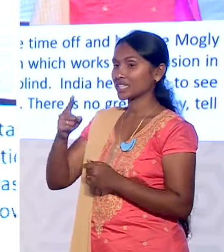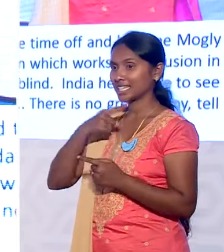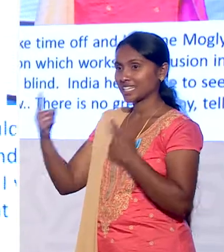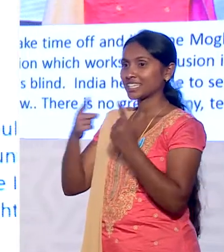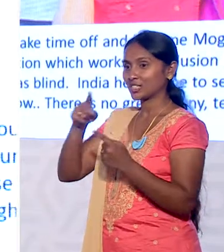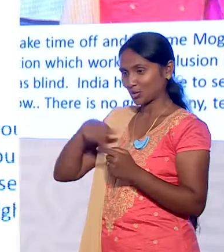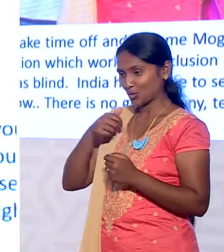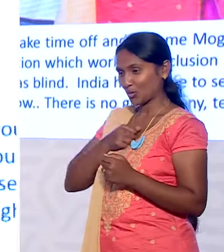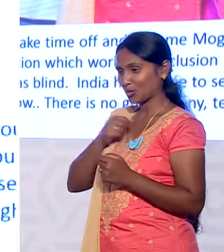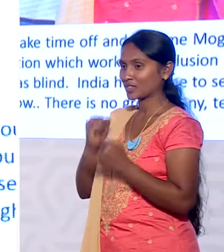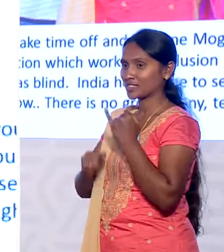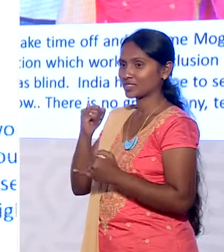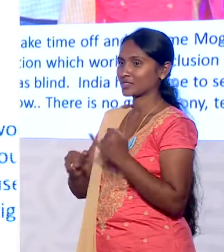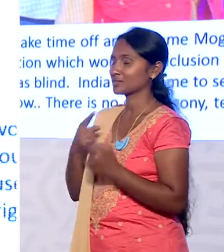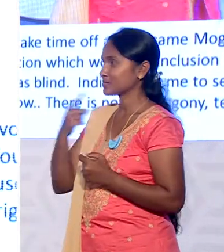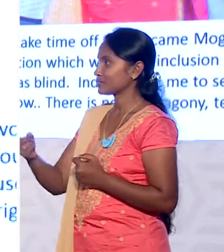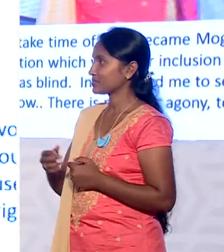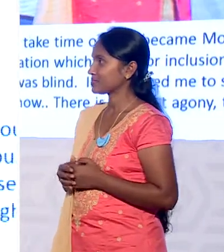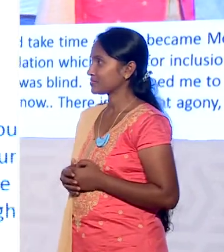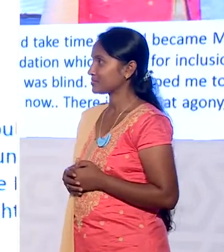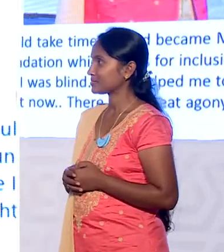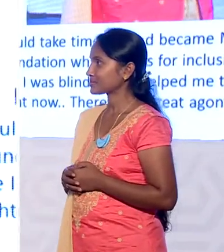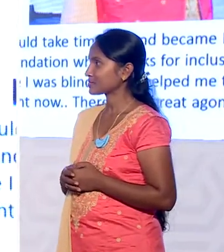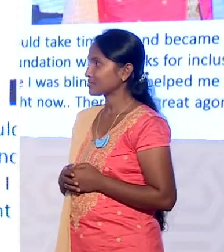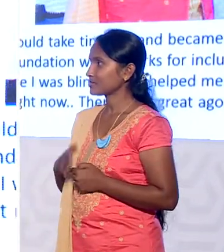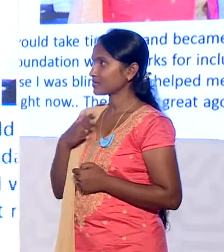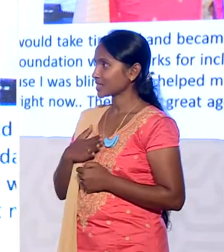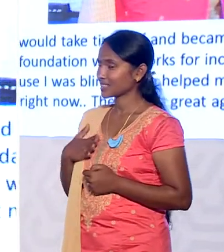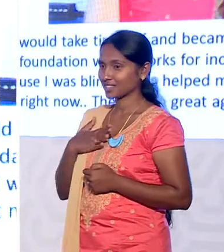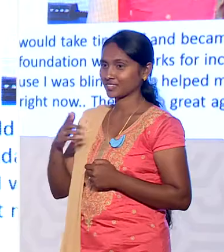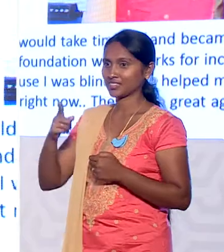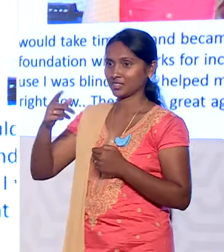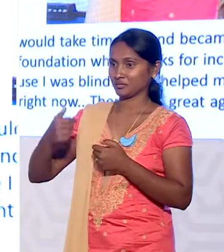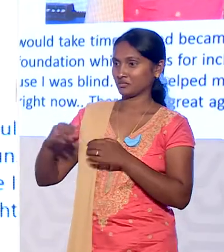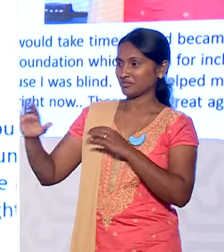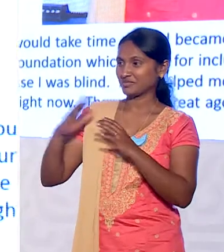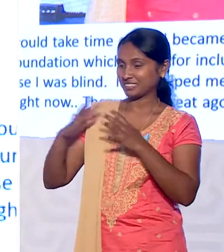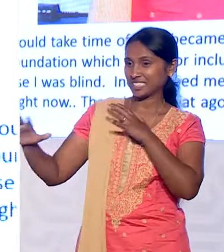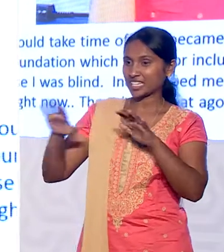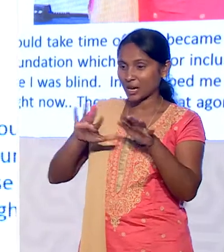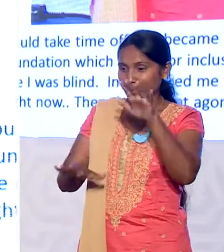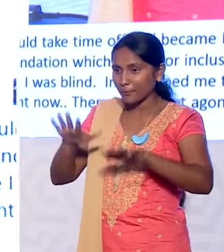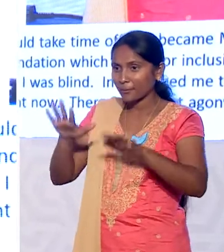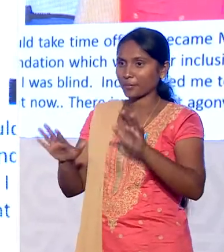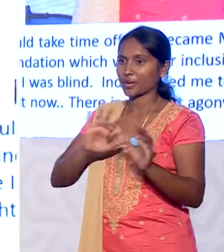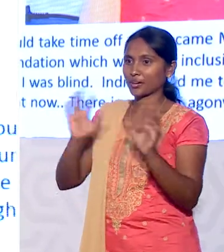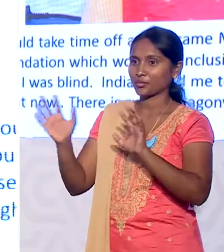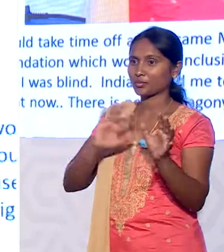story. Be who you need to be. Please don't compare yourselves to other people.